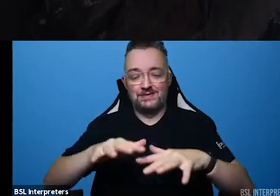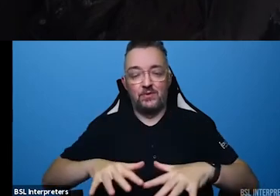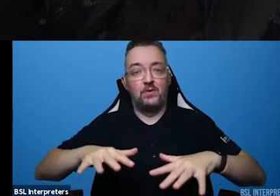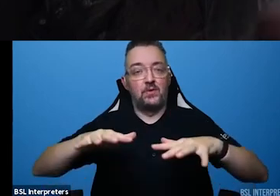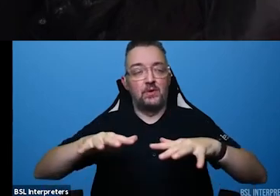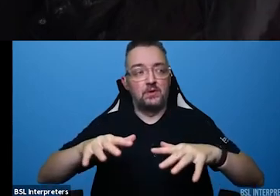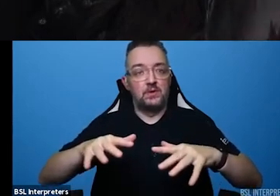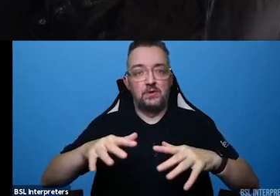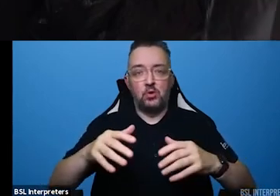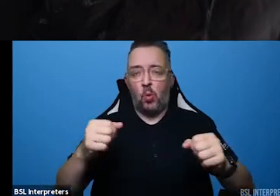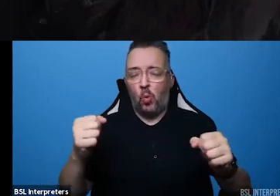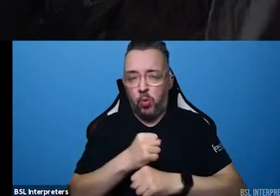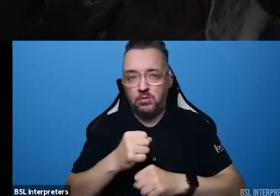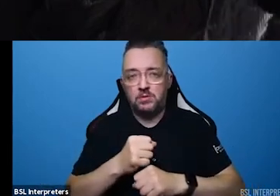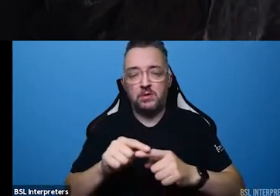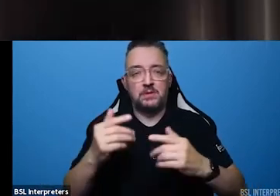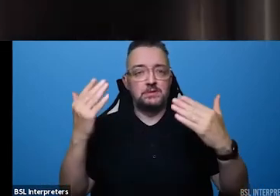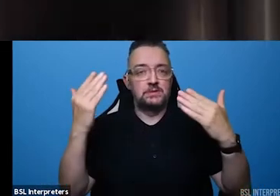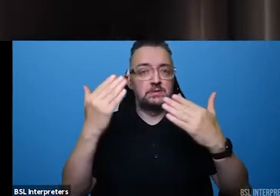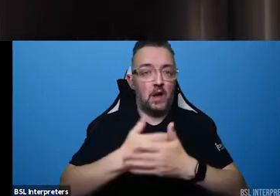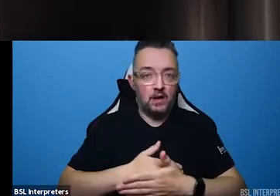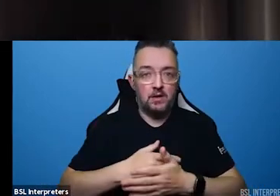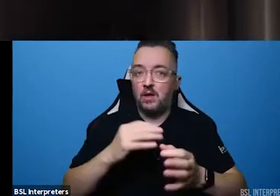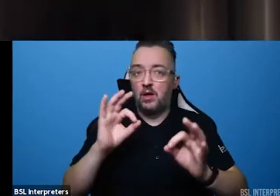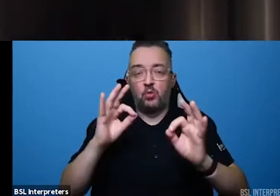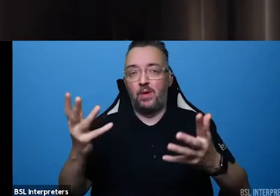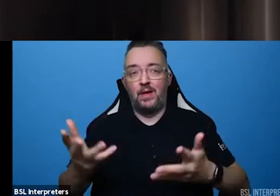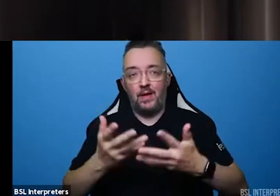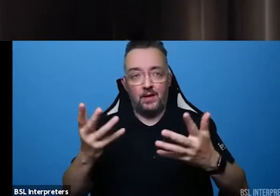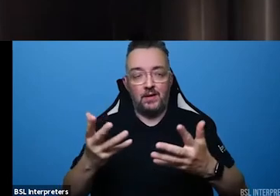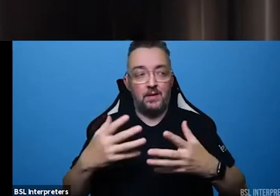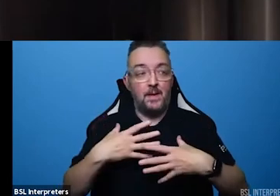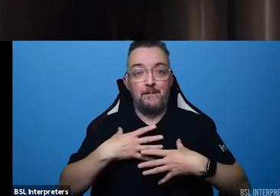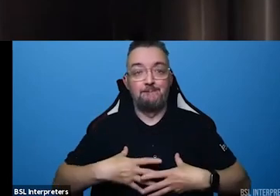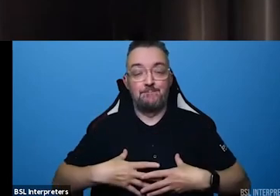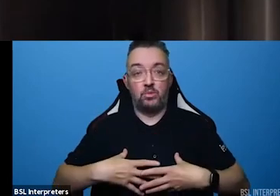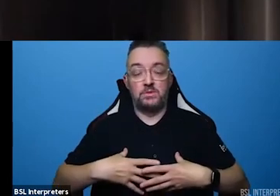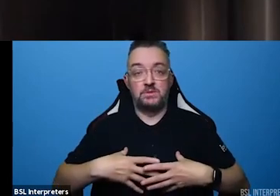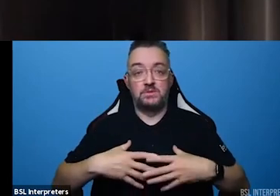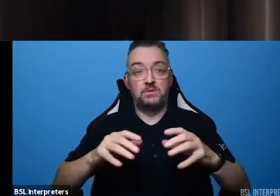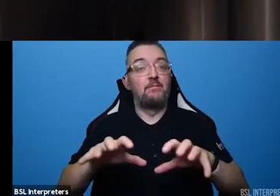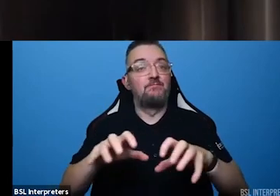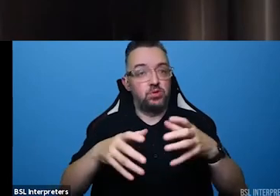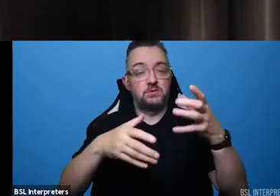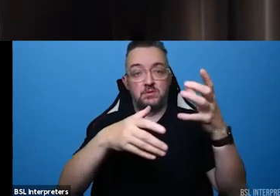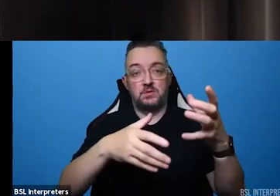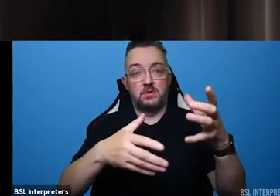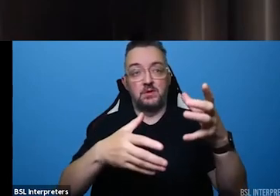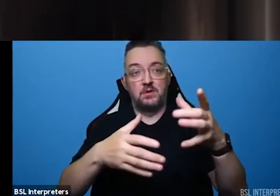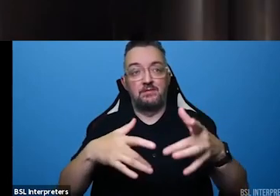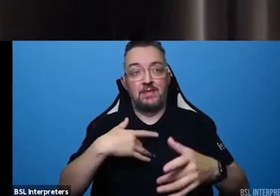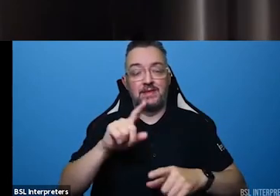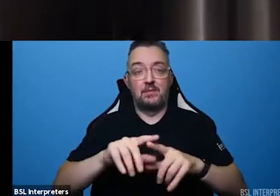it's vacuum, the bodies, the frozen bodies, find themselves